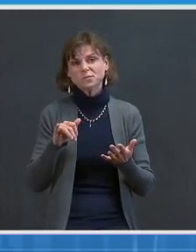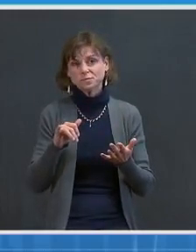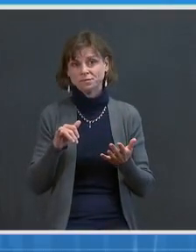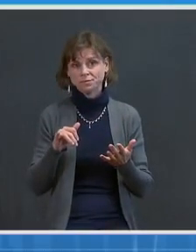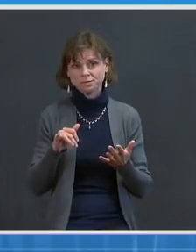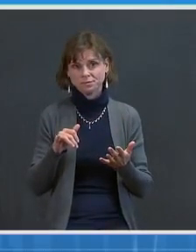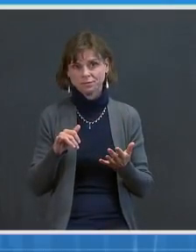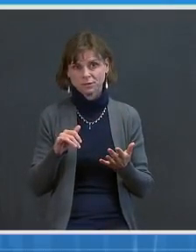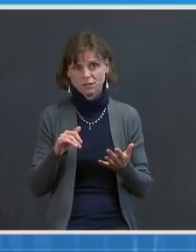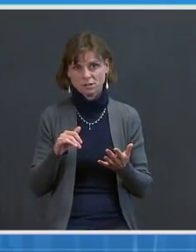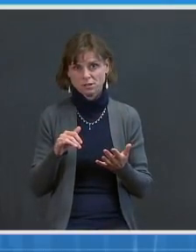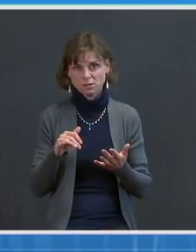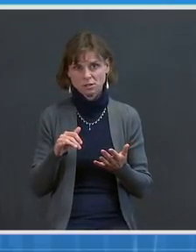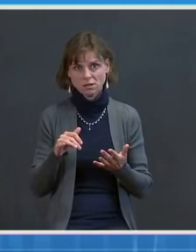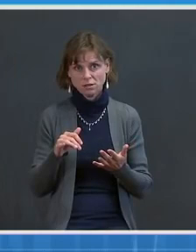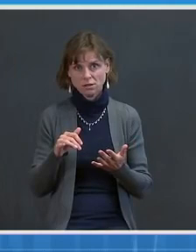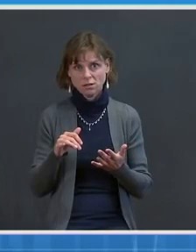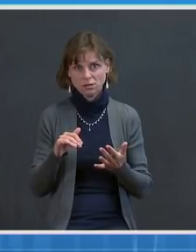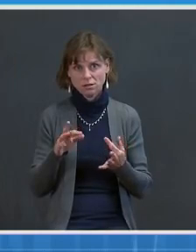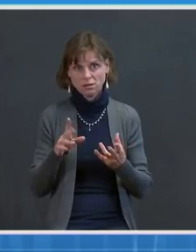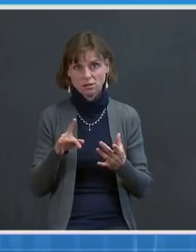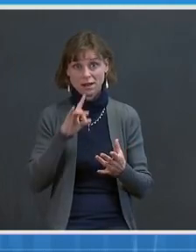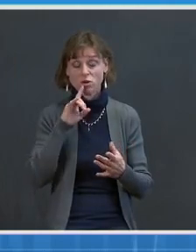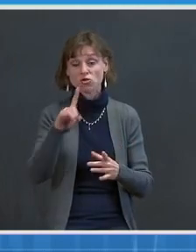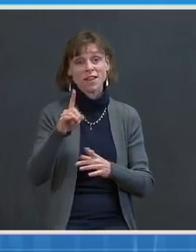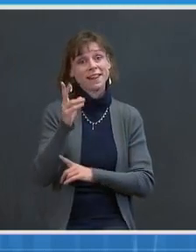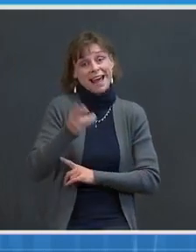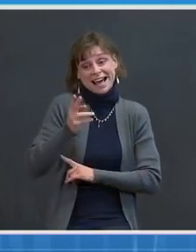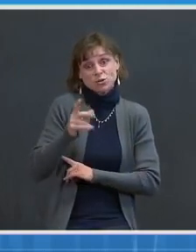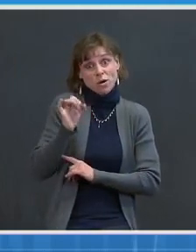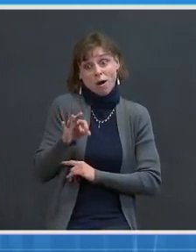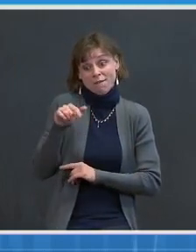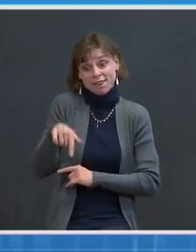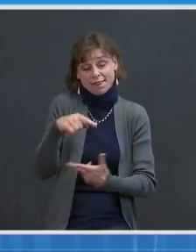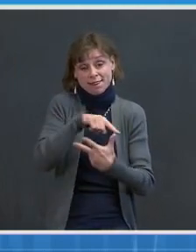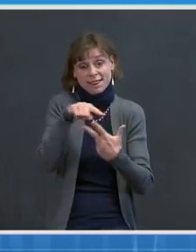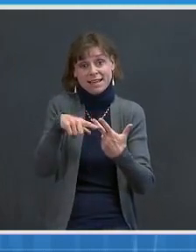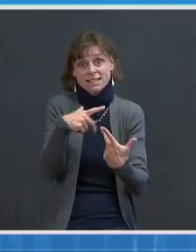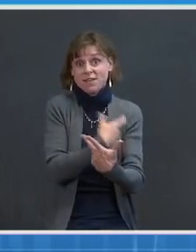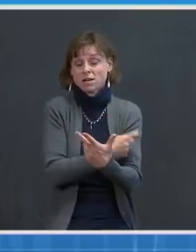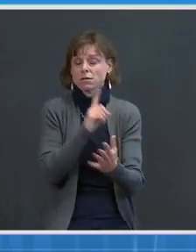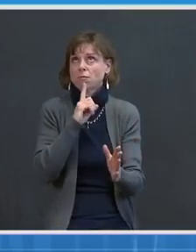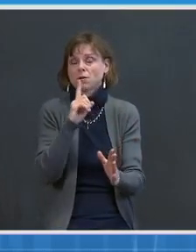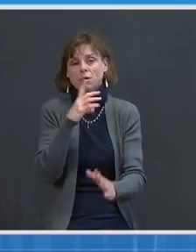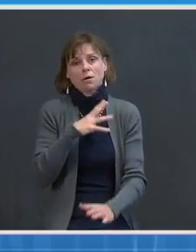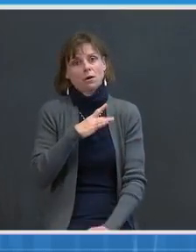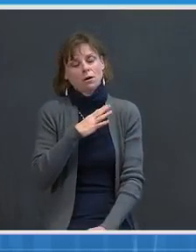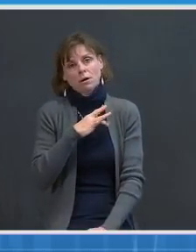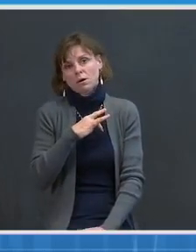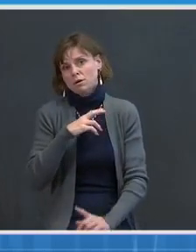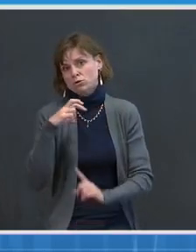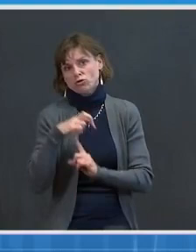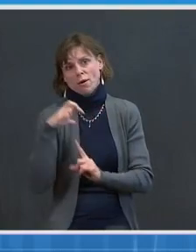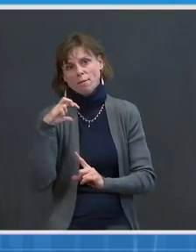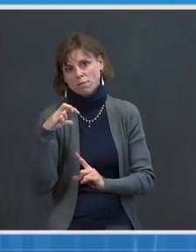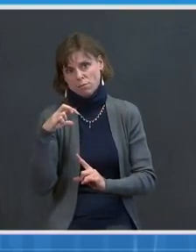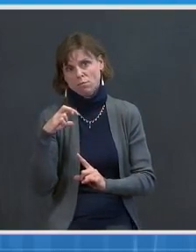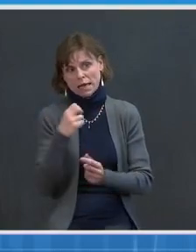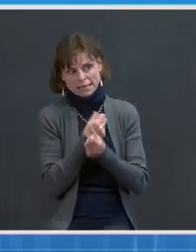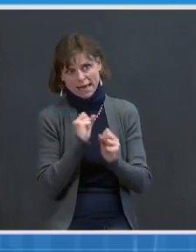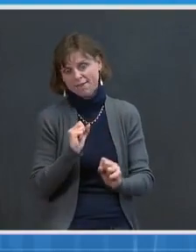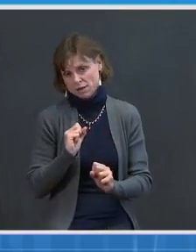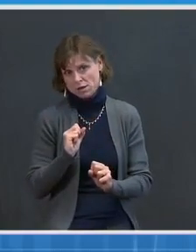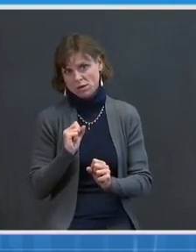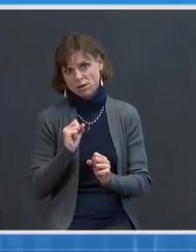the track record of these vaccines is so good from a safety and efficacy standpoint that simply making sure people have access to